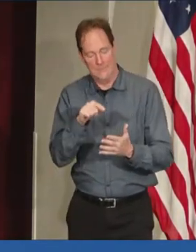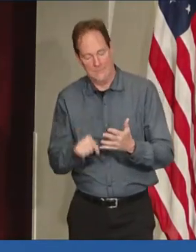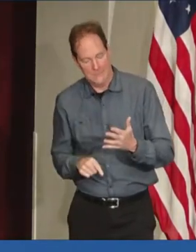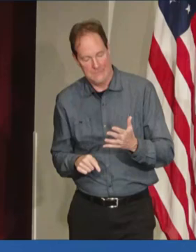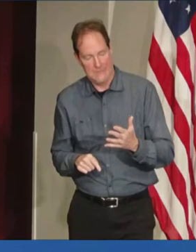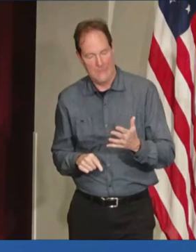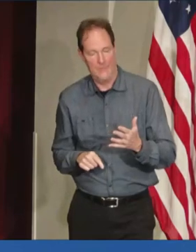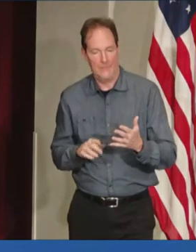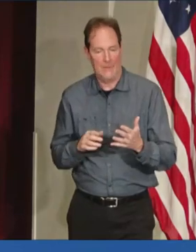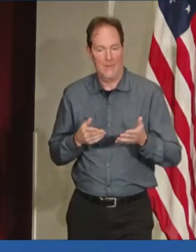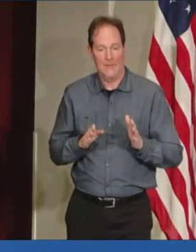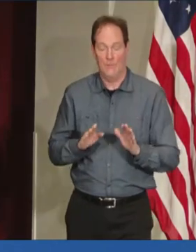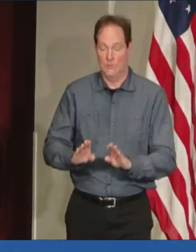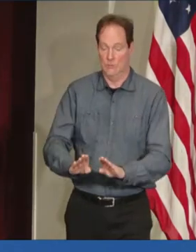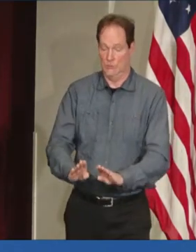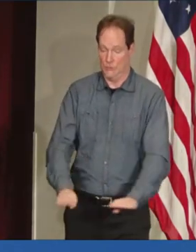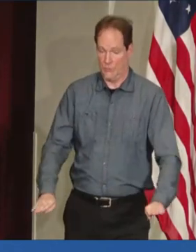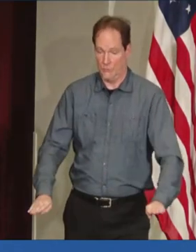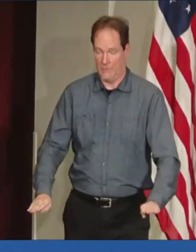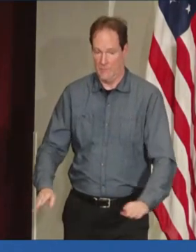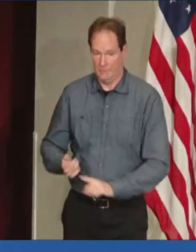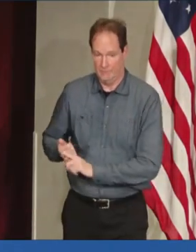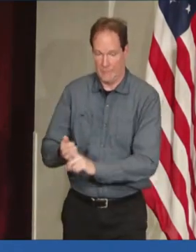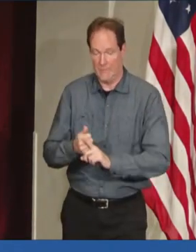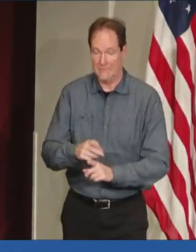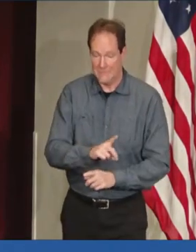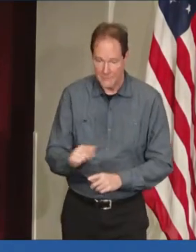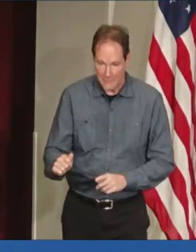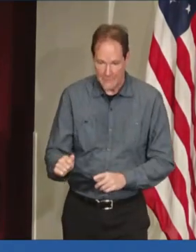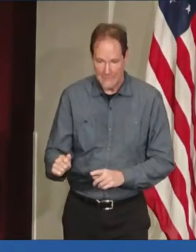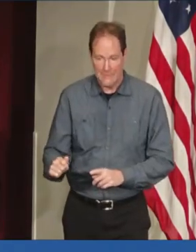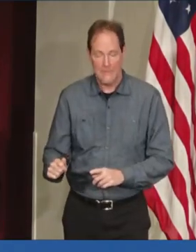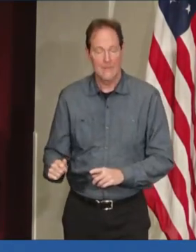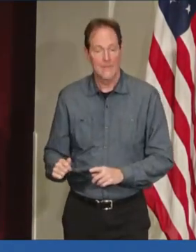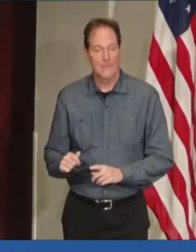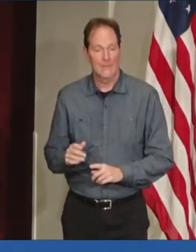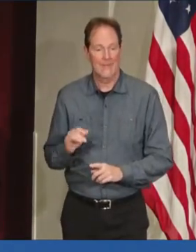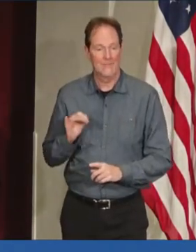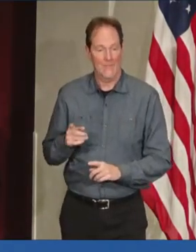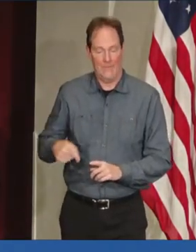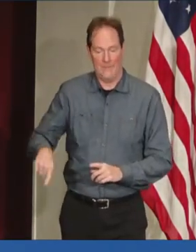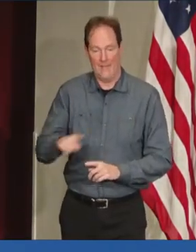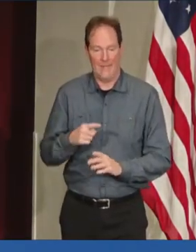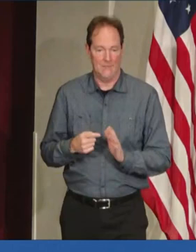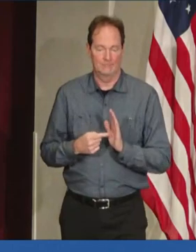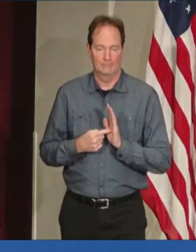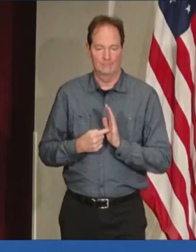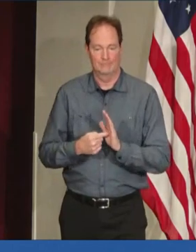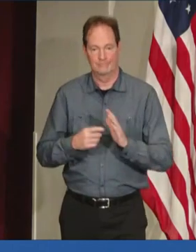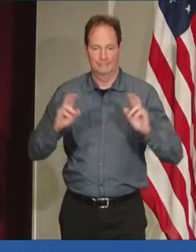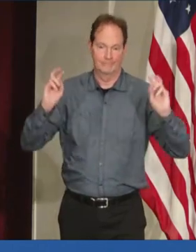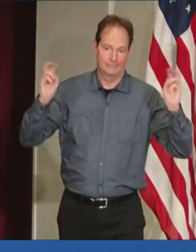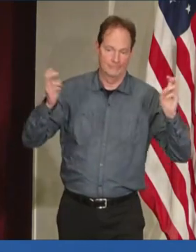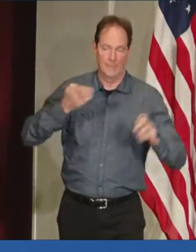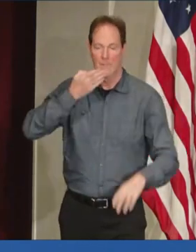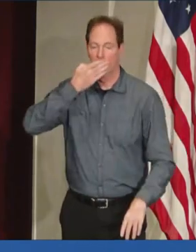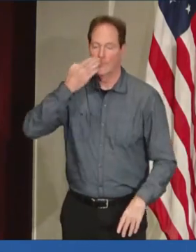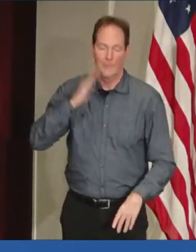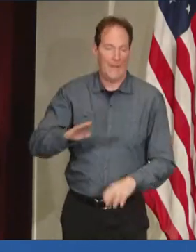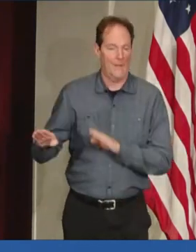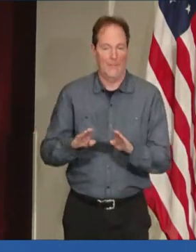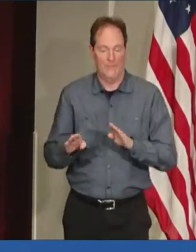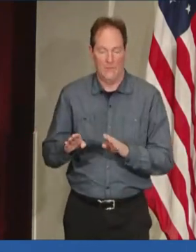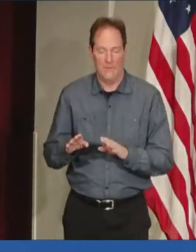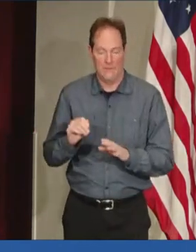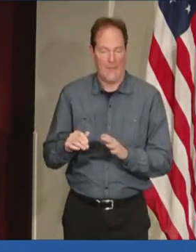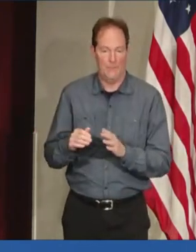allow children with disabilities who were exhibiting what you could call bad behavior to be able